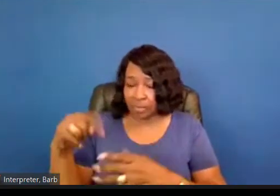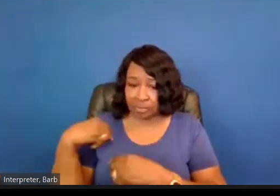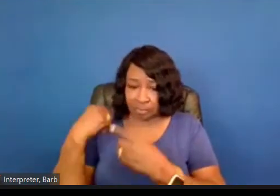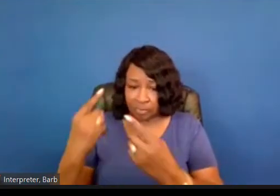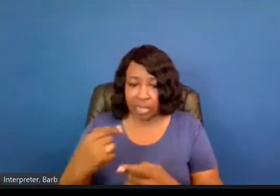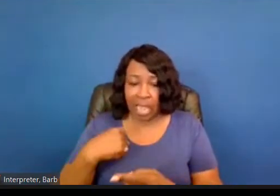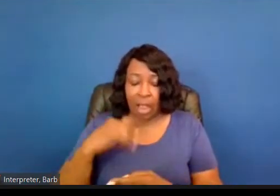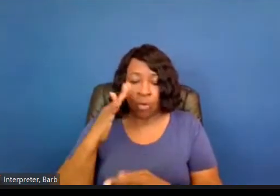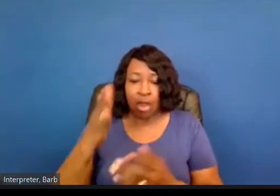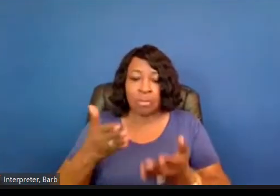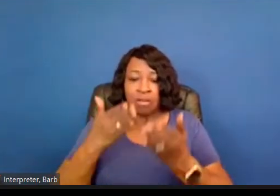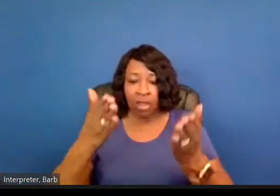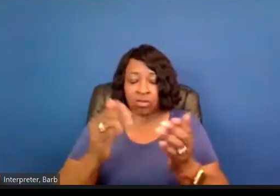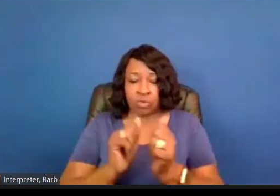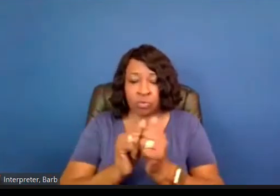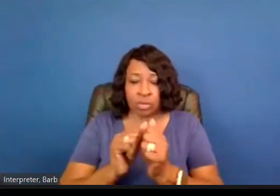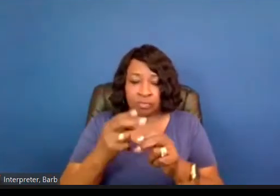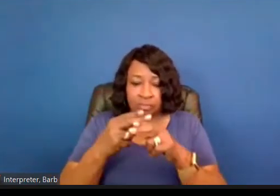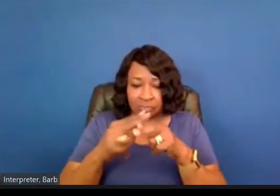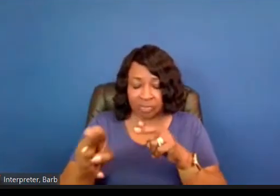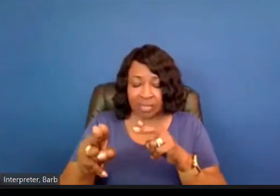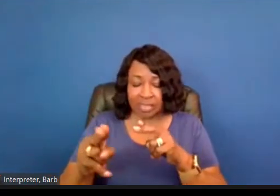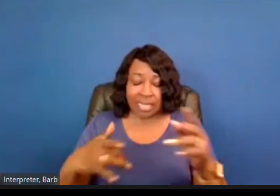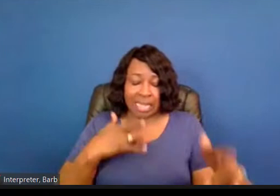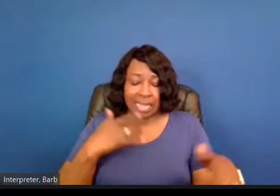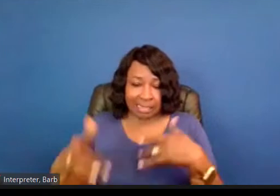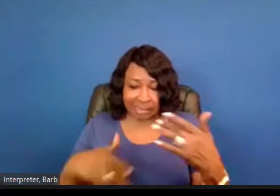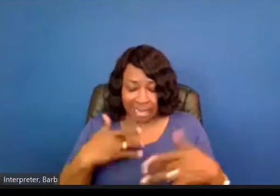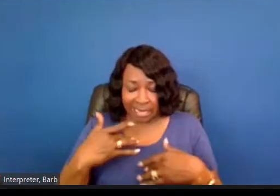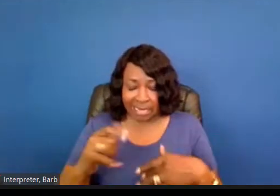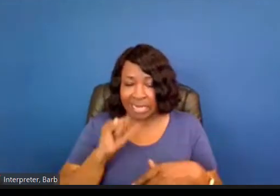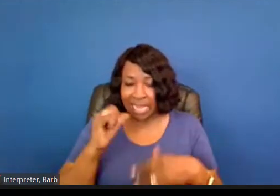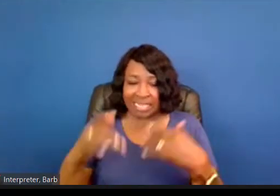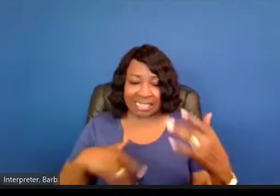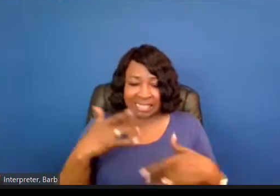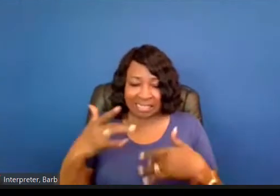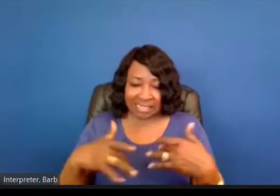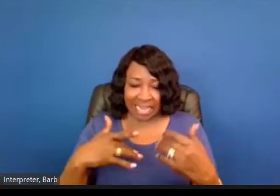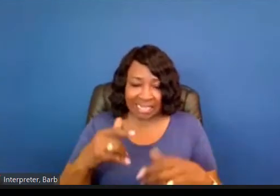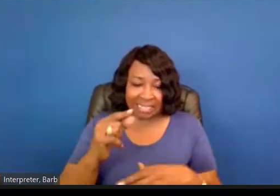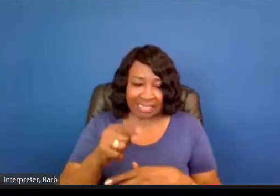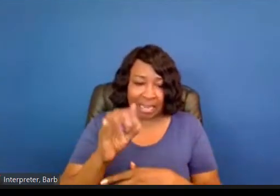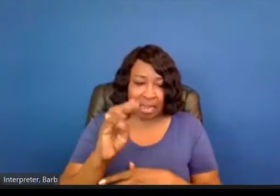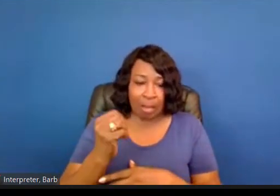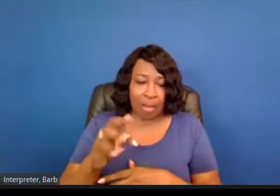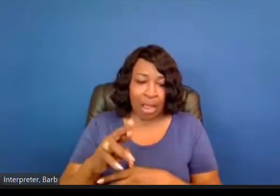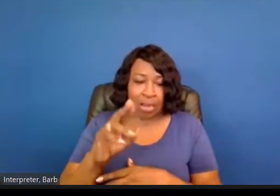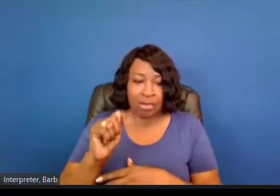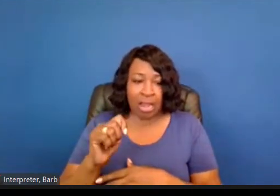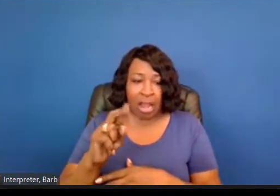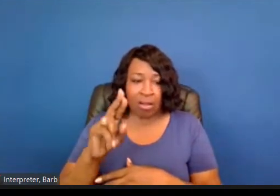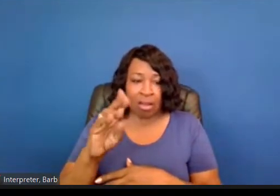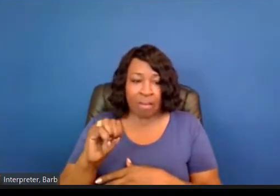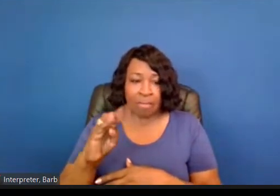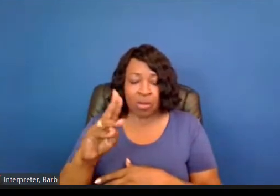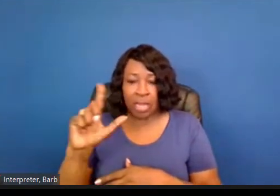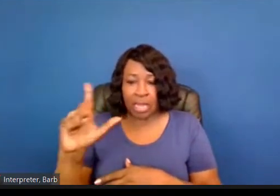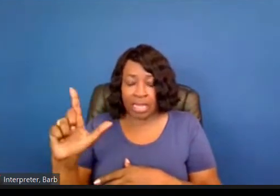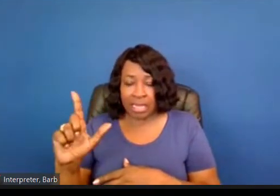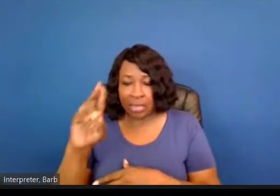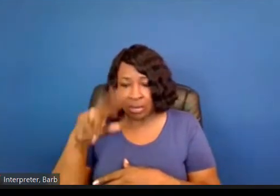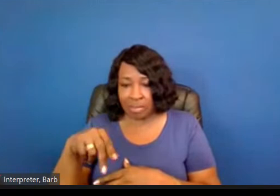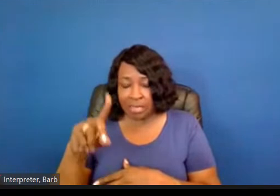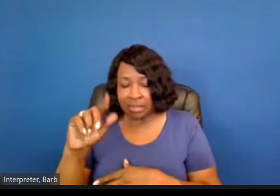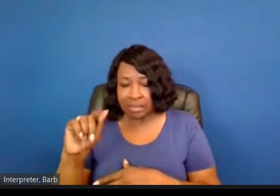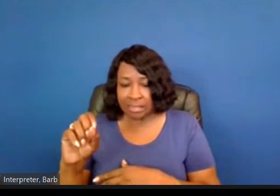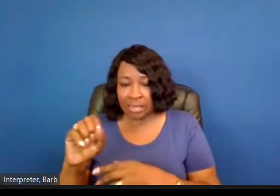you with a brief, but very exciting, not as exciting as Mr. Trumbull's update, brief on the Red and Purple